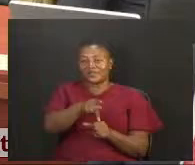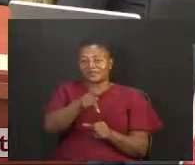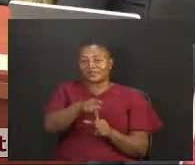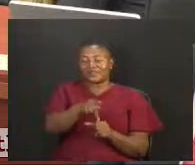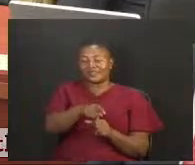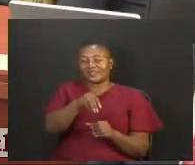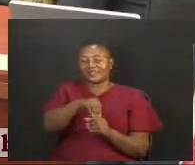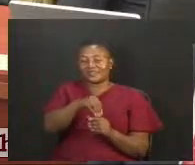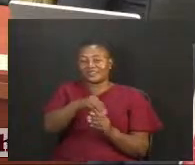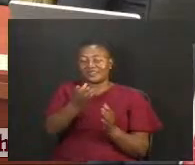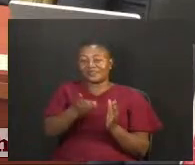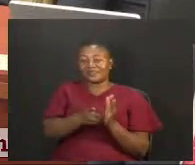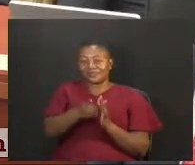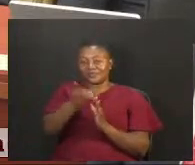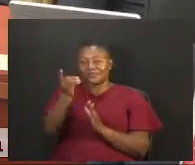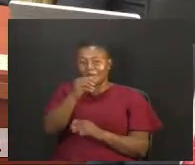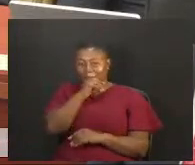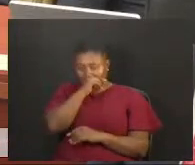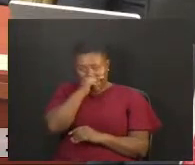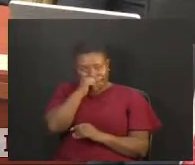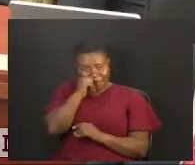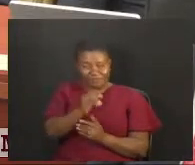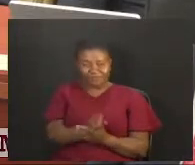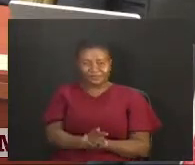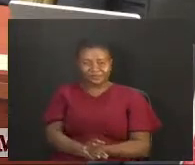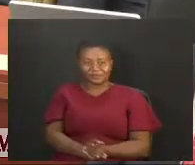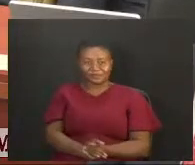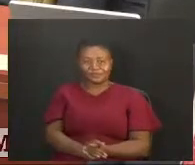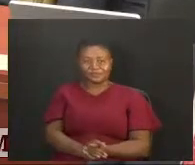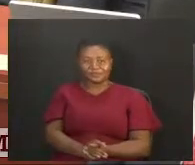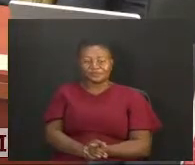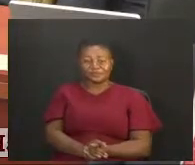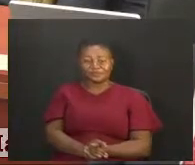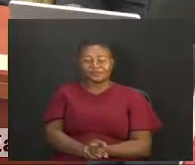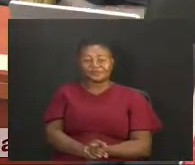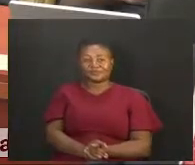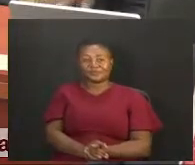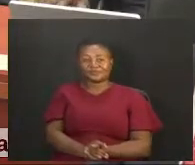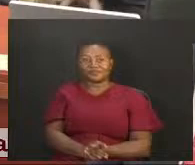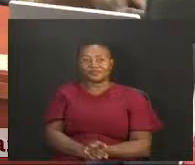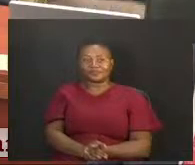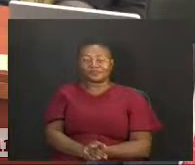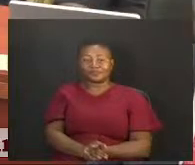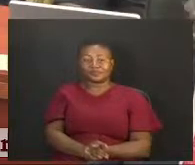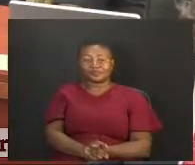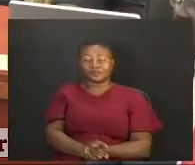They started it and then they got the response. Mr. Speaker, on that